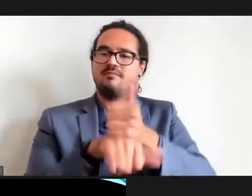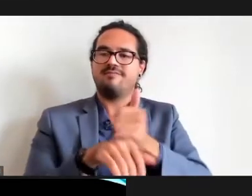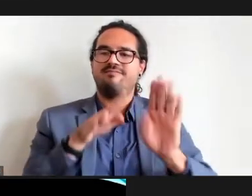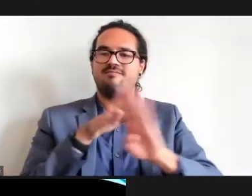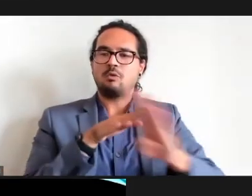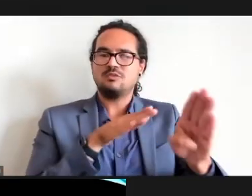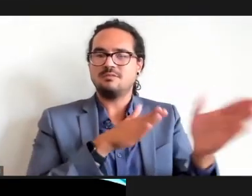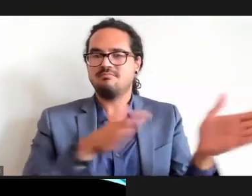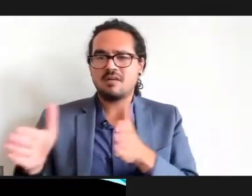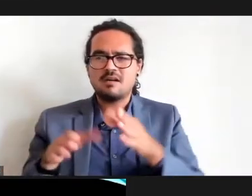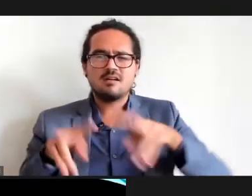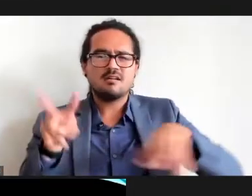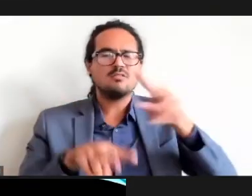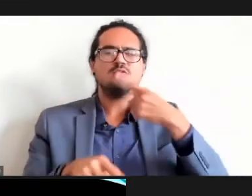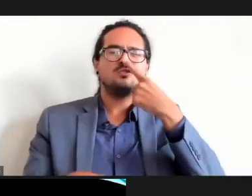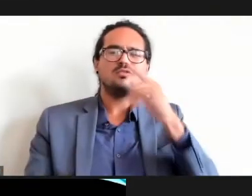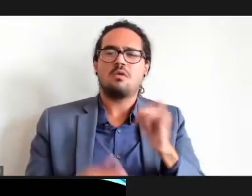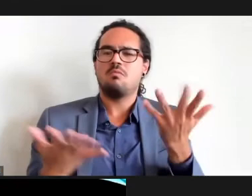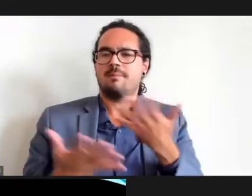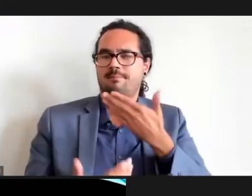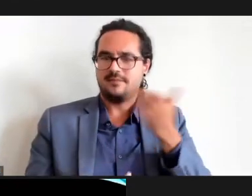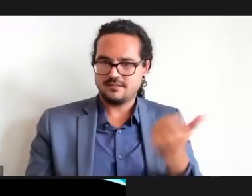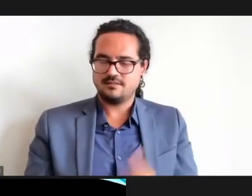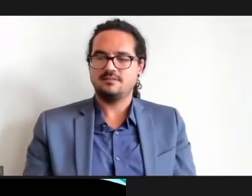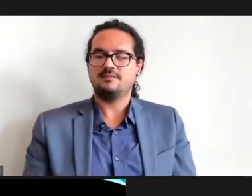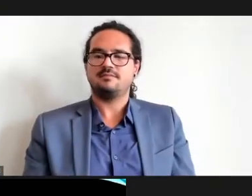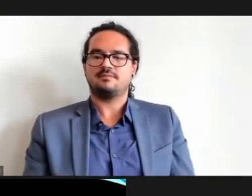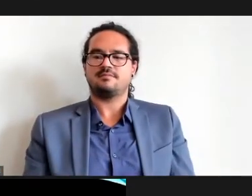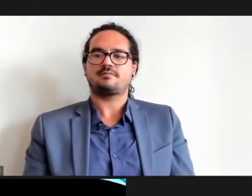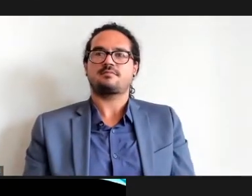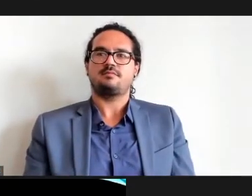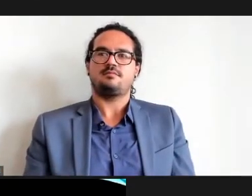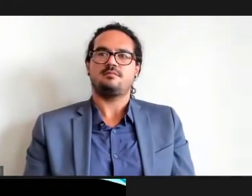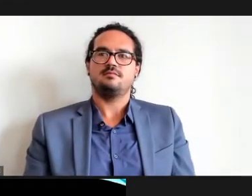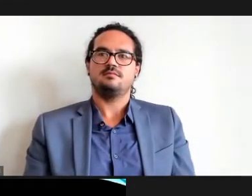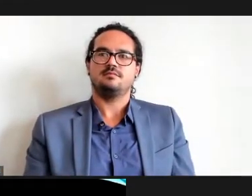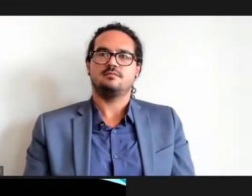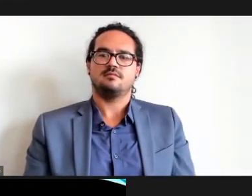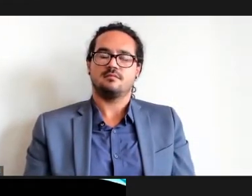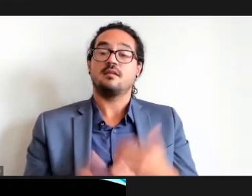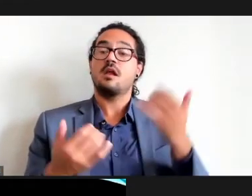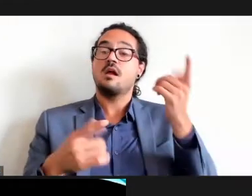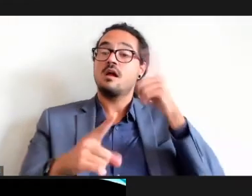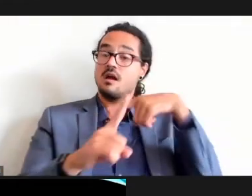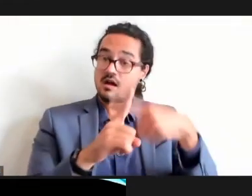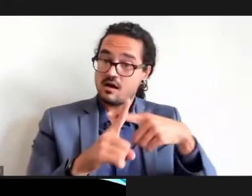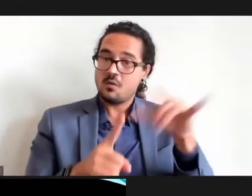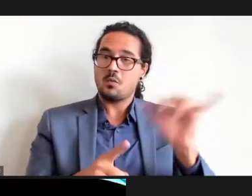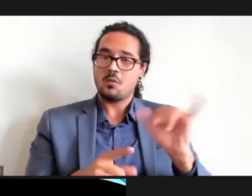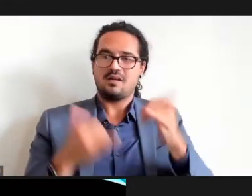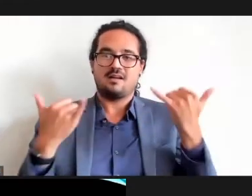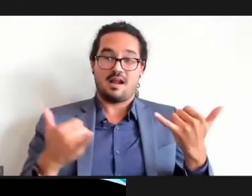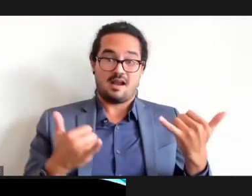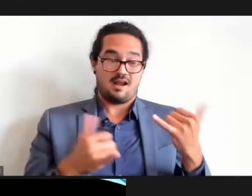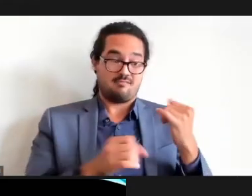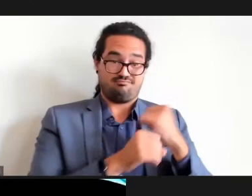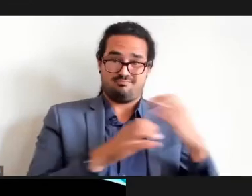So they'll be looking at plans B and C out here if we're unsuccessful and the fire moves